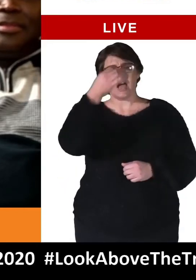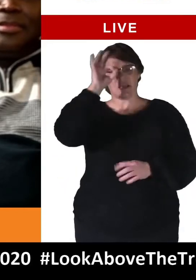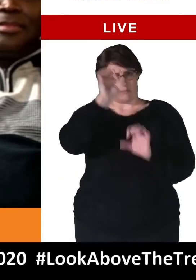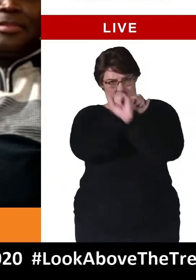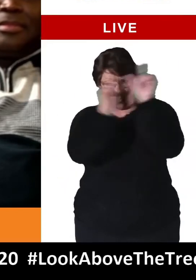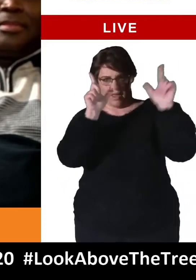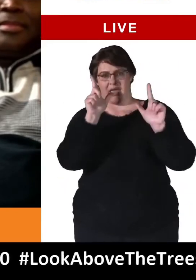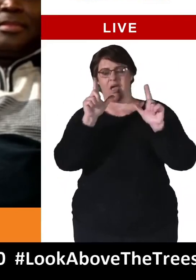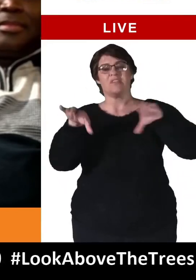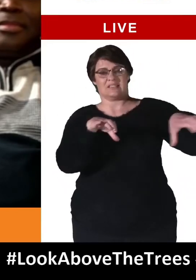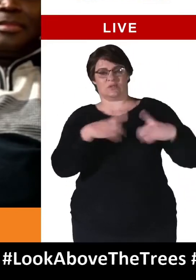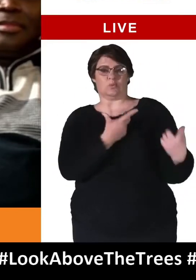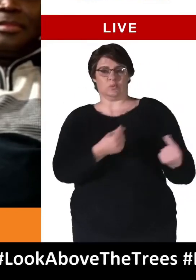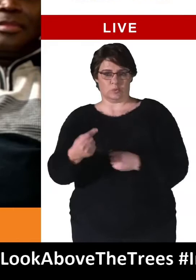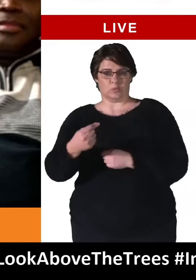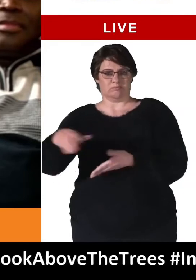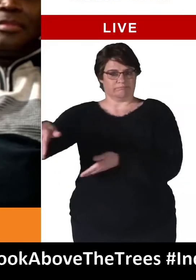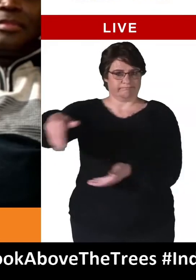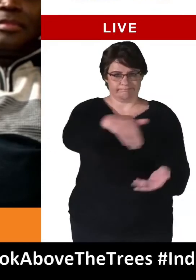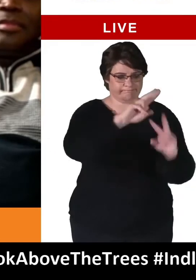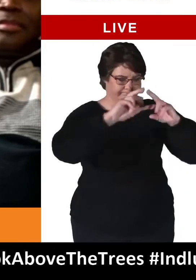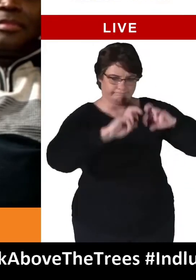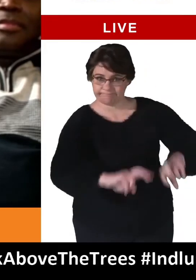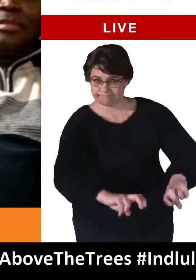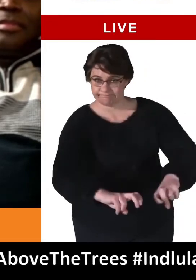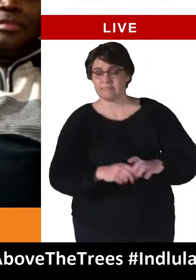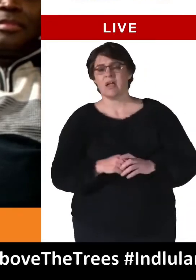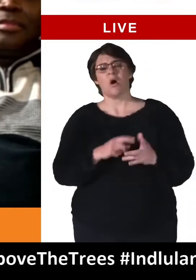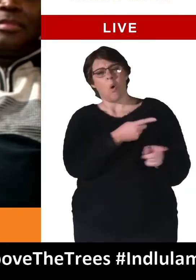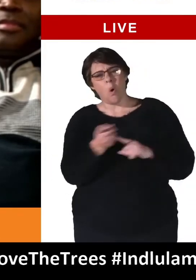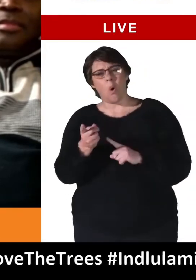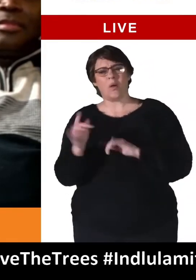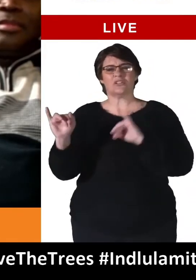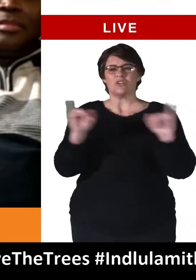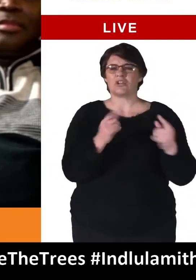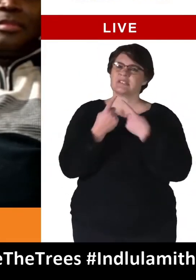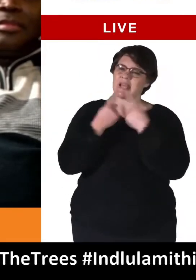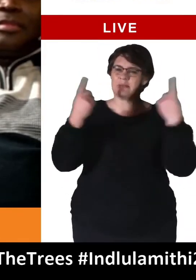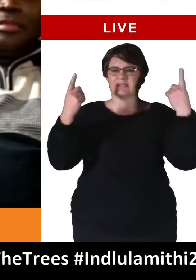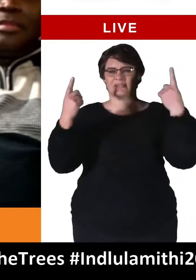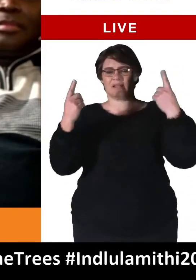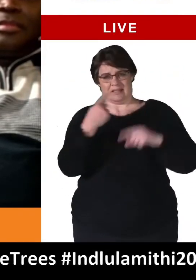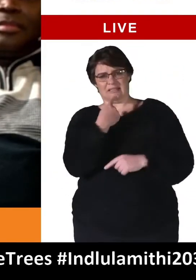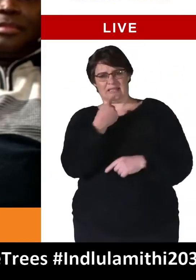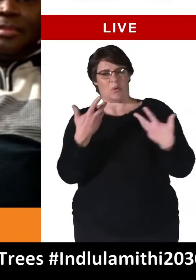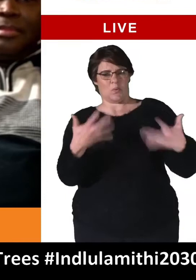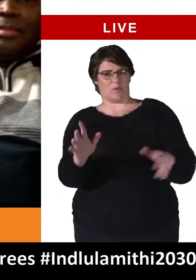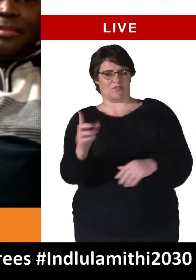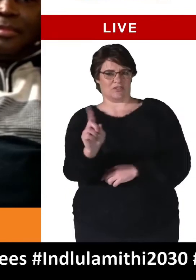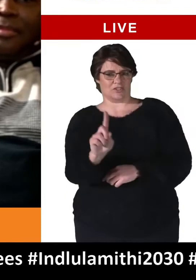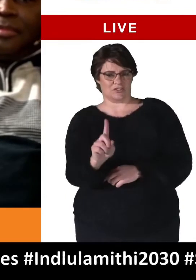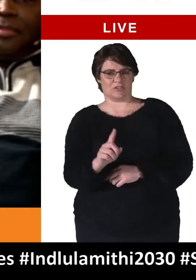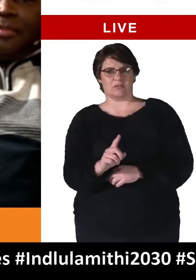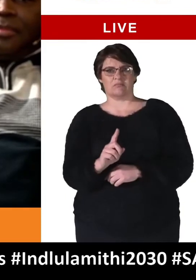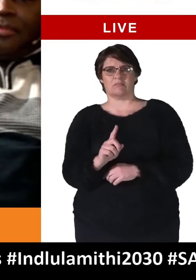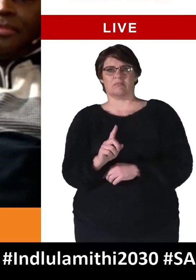of this exercise, and as I think all of the introductory statements have said,